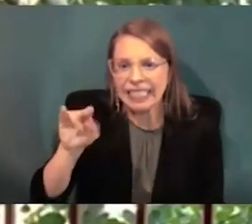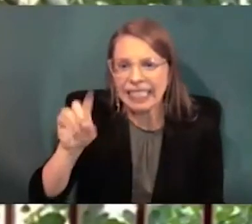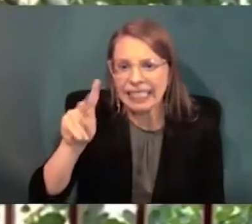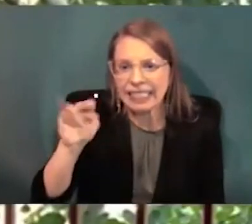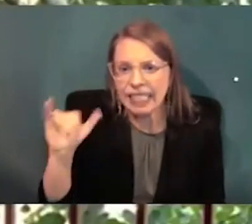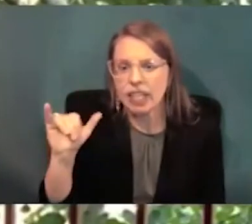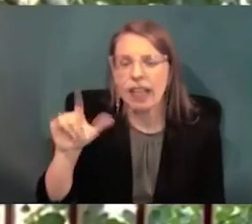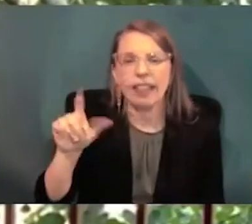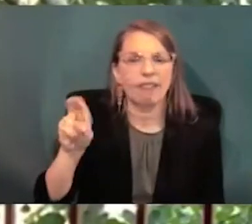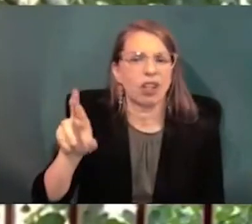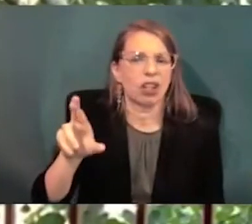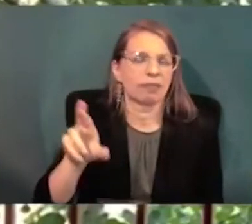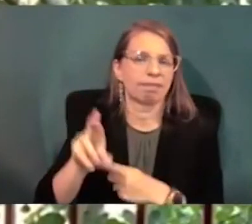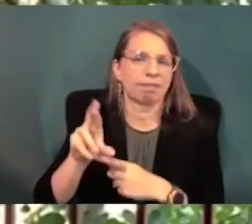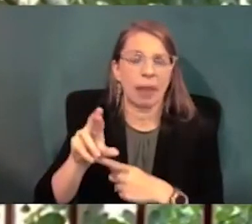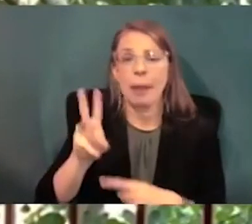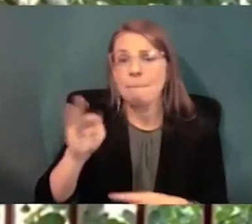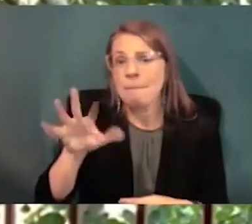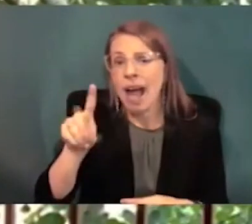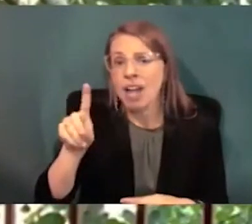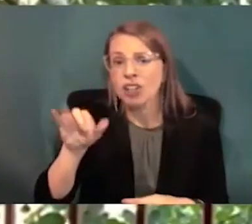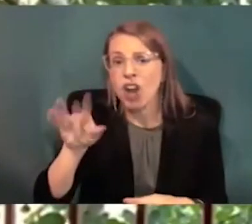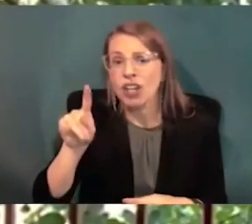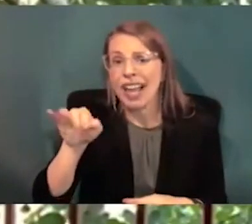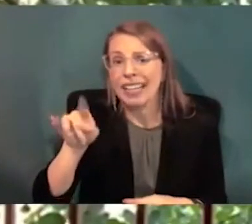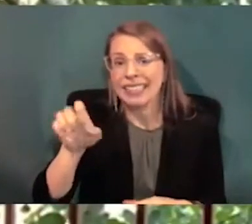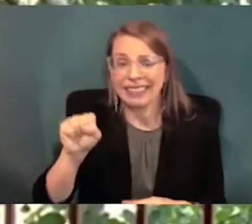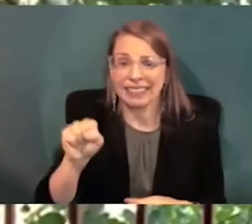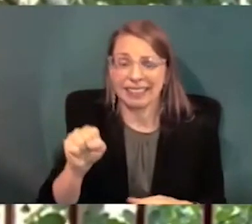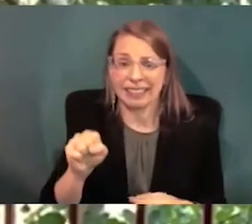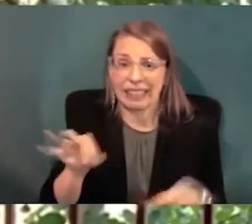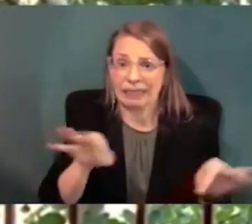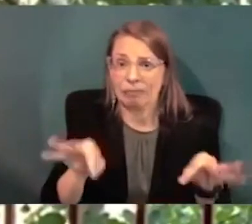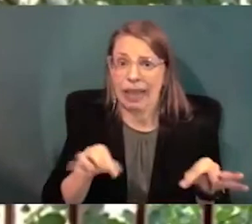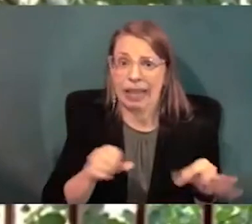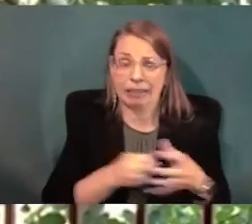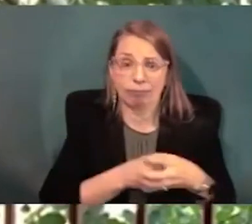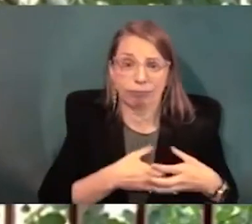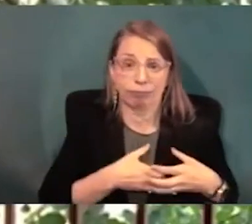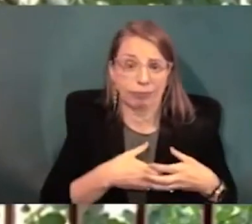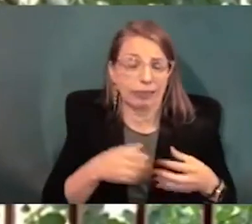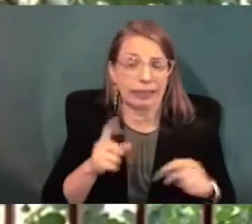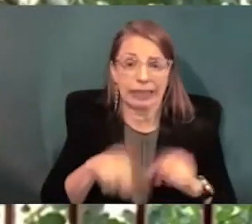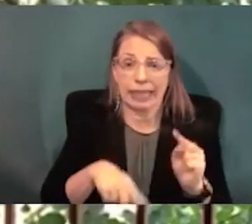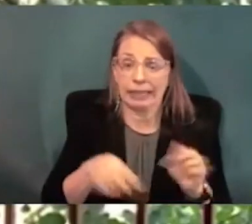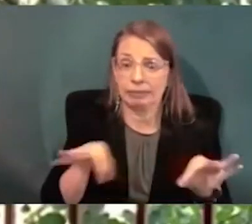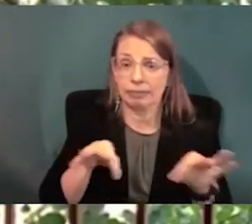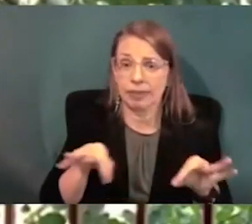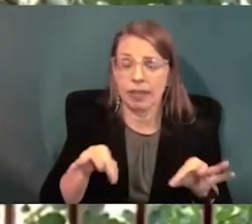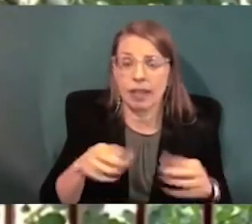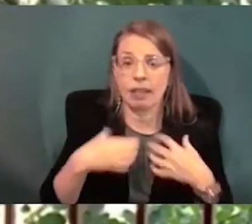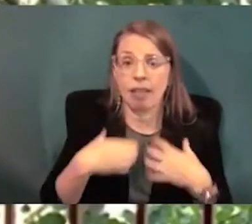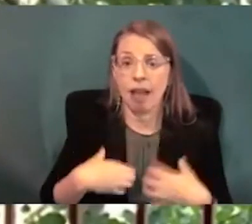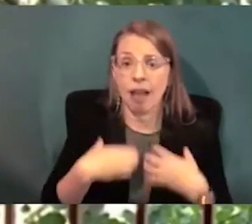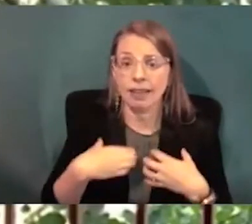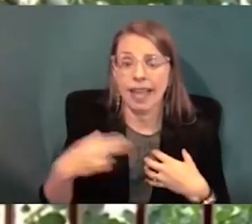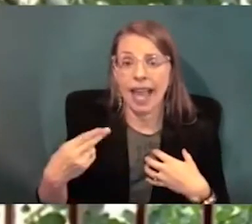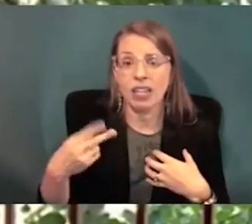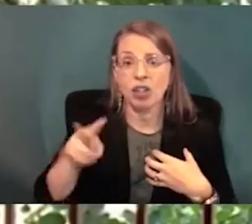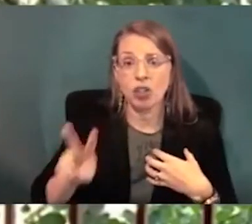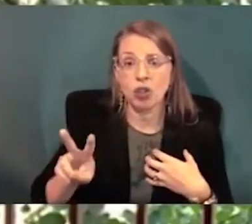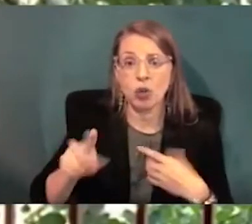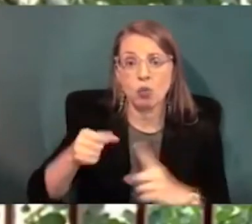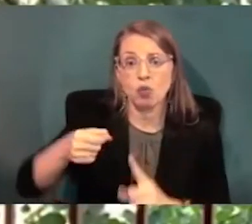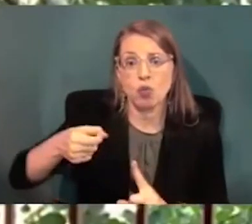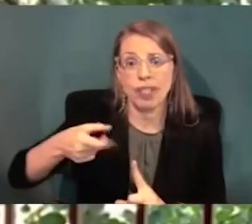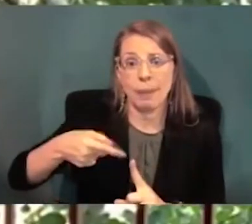can't explain the myocarditis issue, but even in the lung, where there are those ACE2 receptors that the virus infects, we haven't